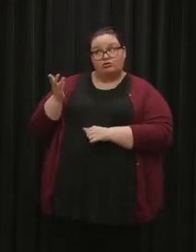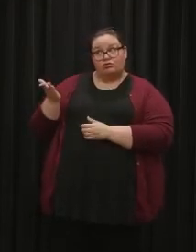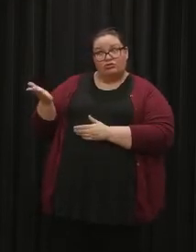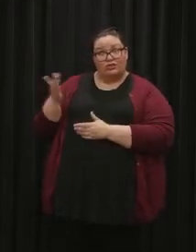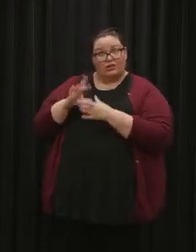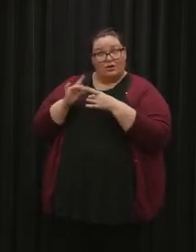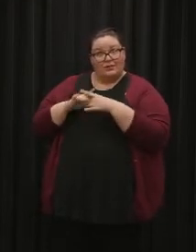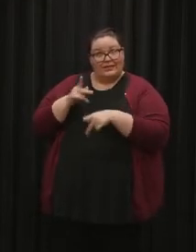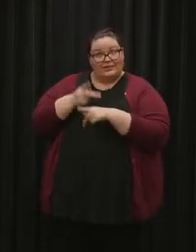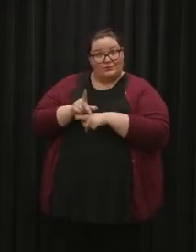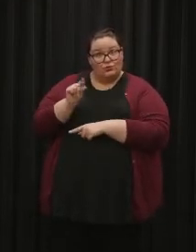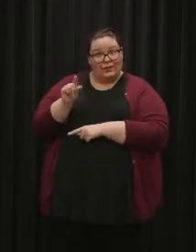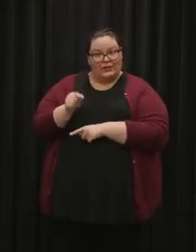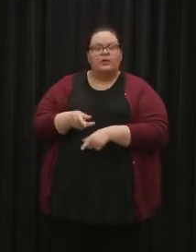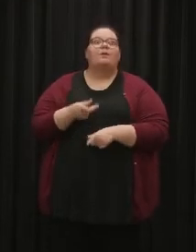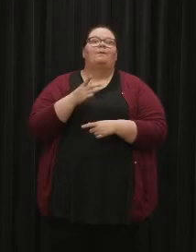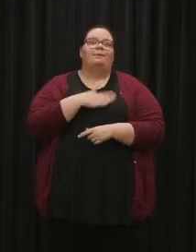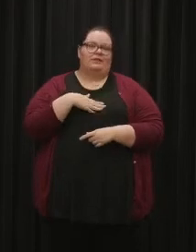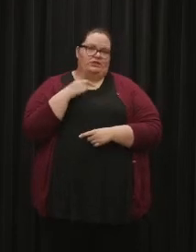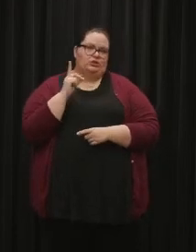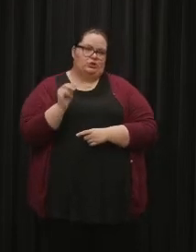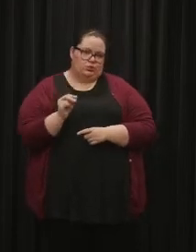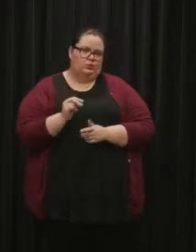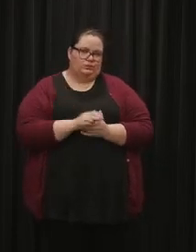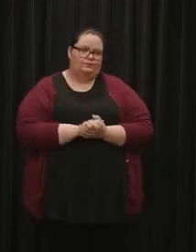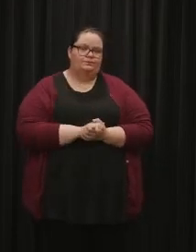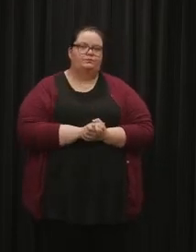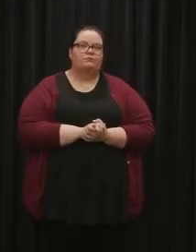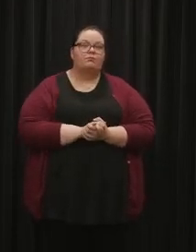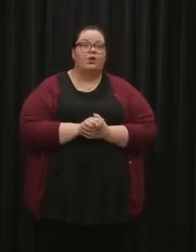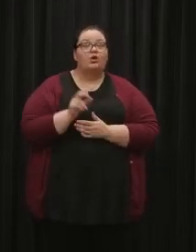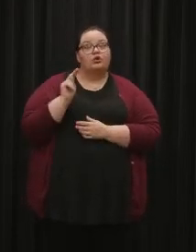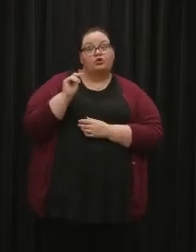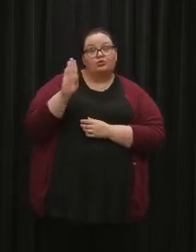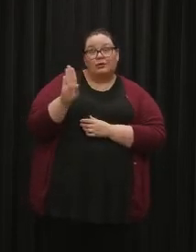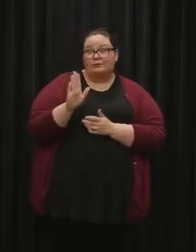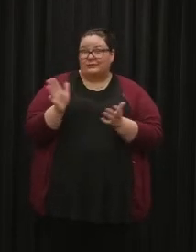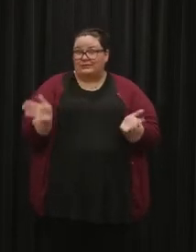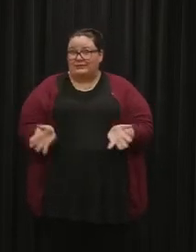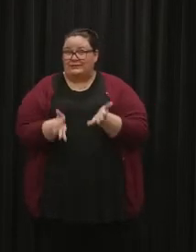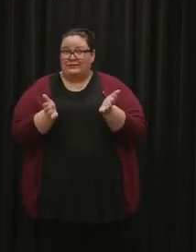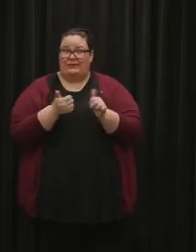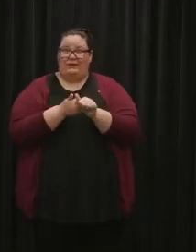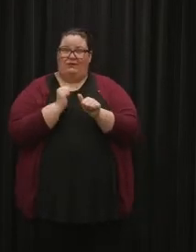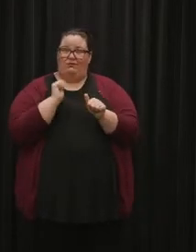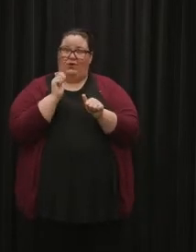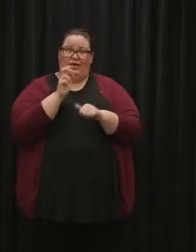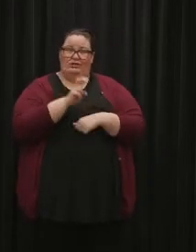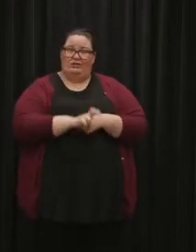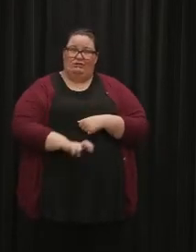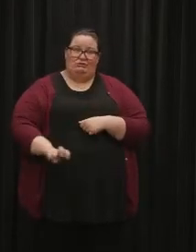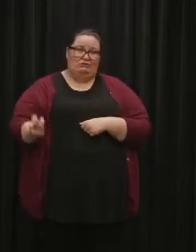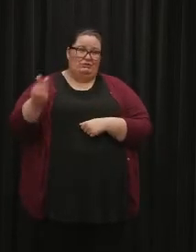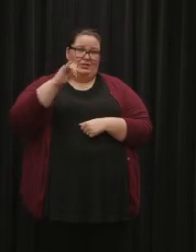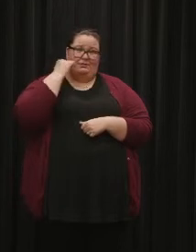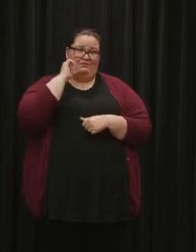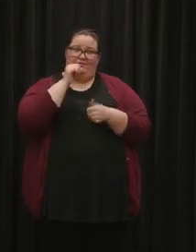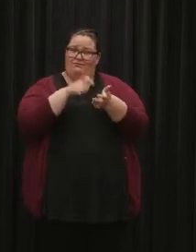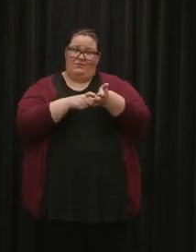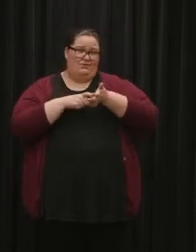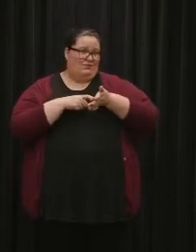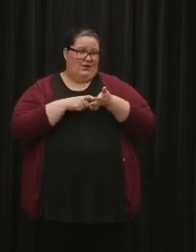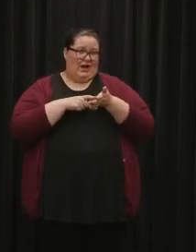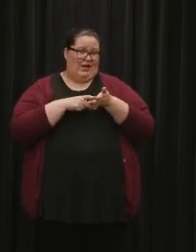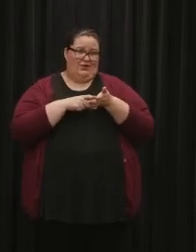within your steady 20. New Brunswickers are strongly advised to avoid all essential trips, all non-essential